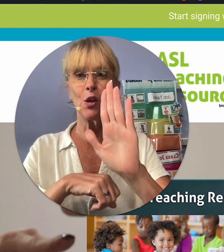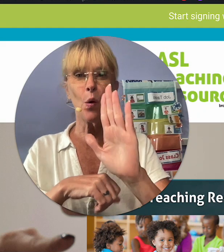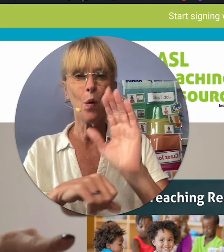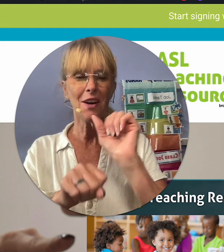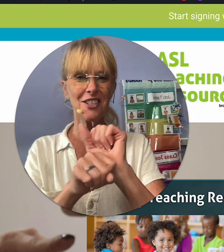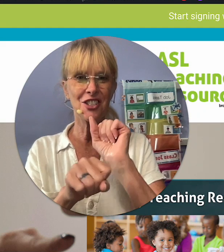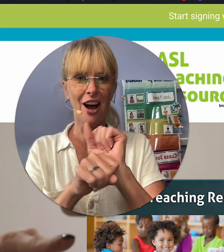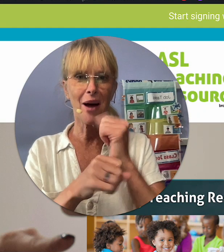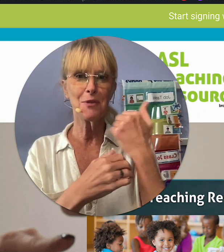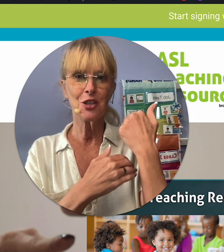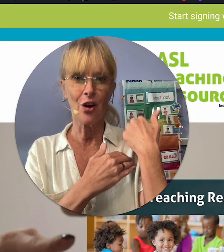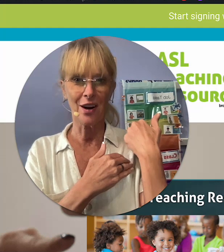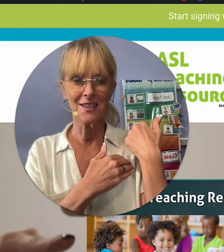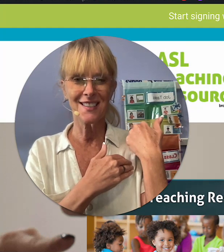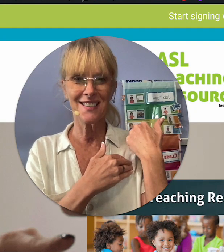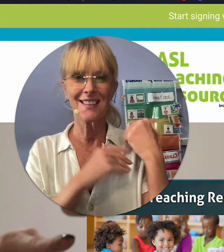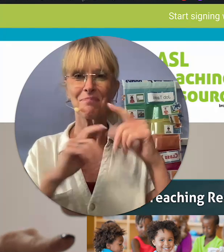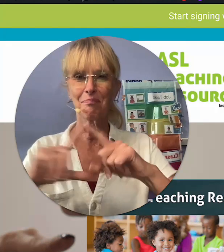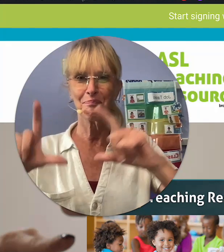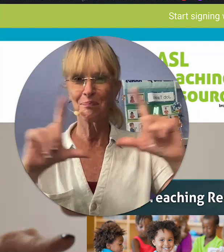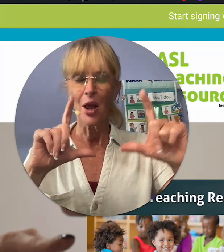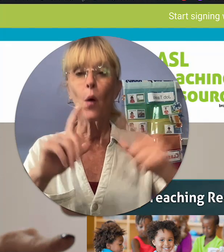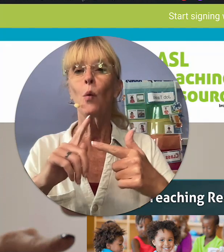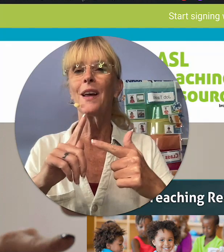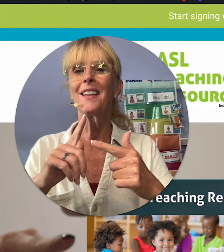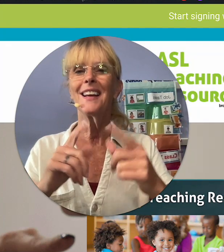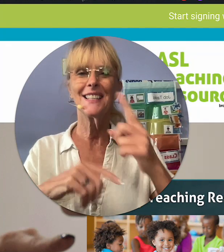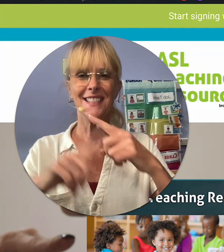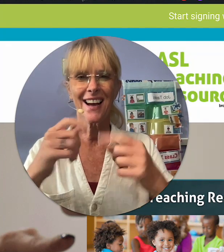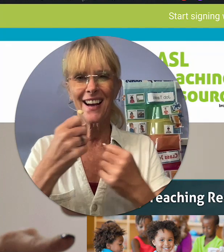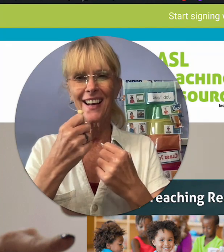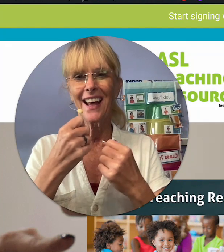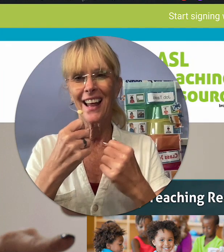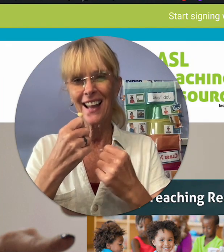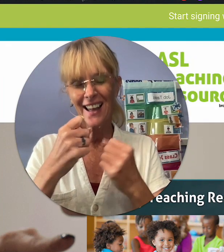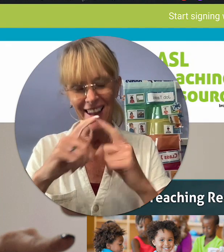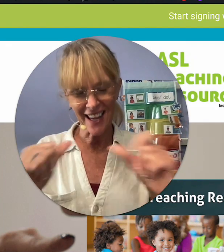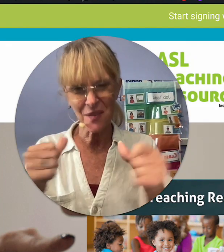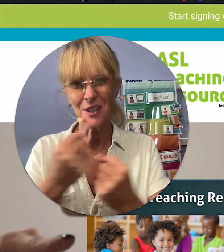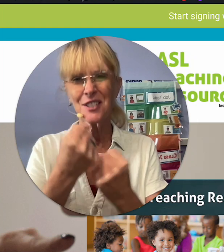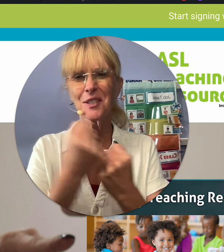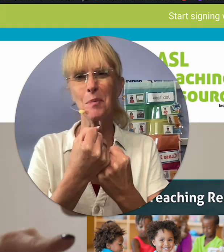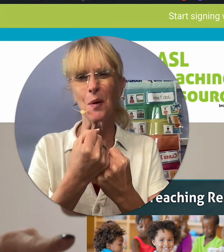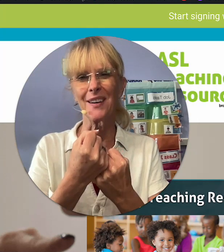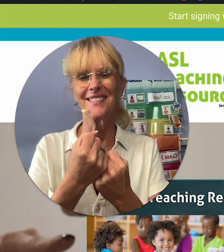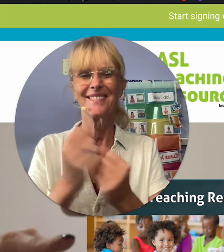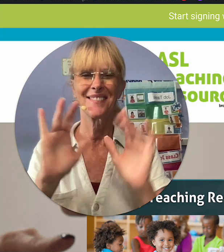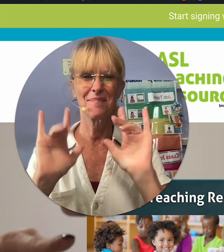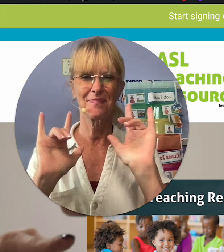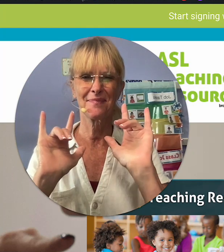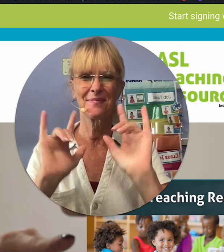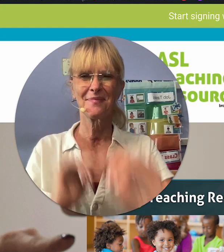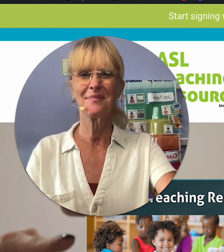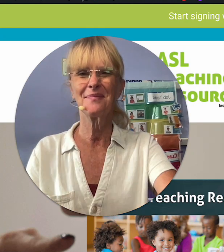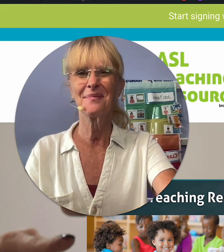up your job charts with sign language support.